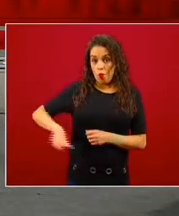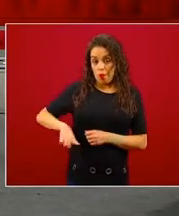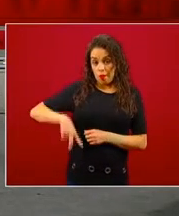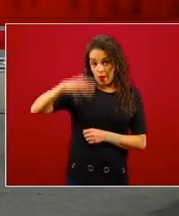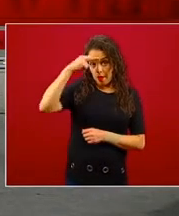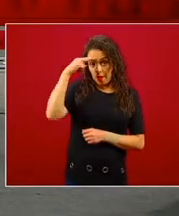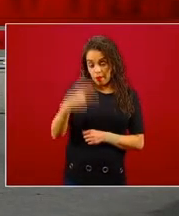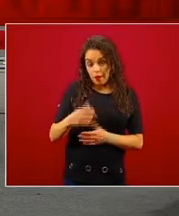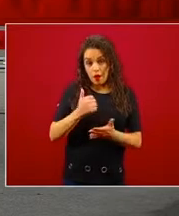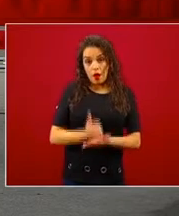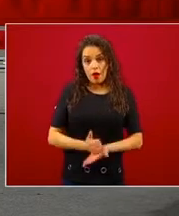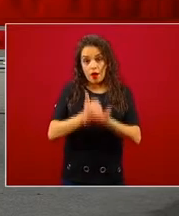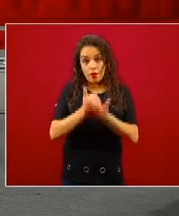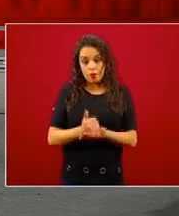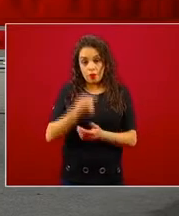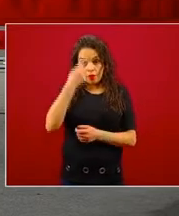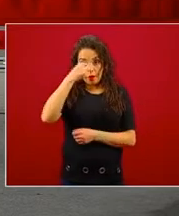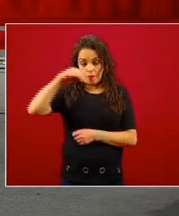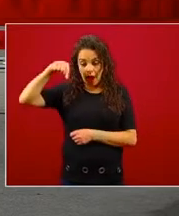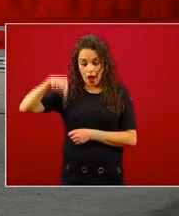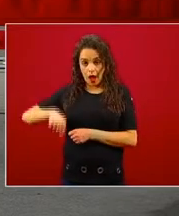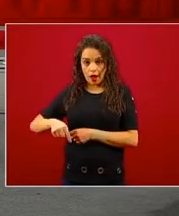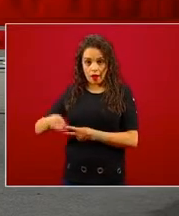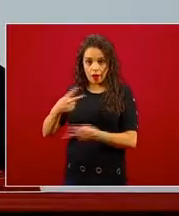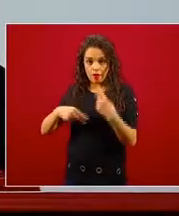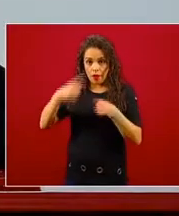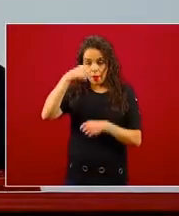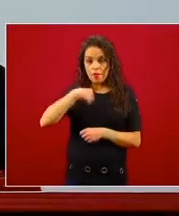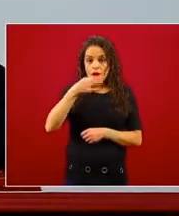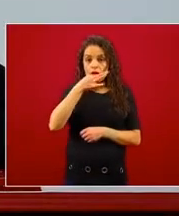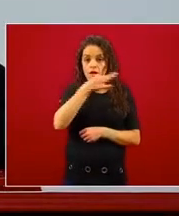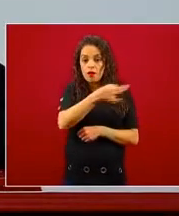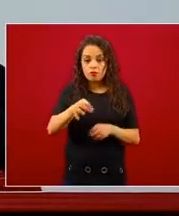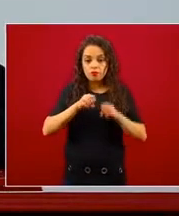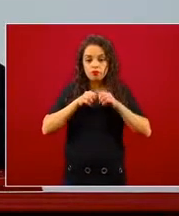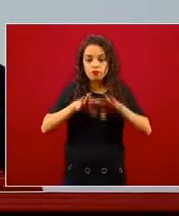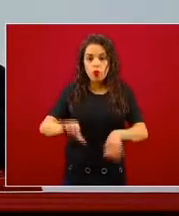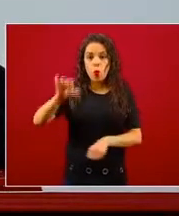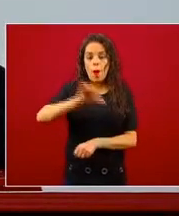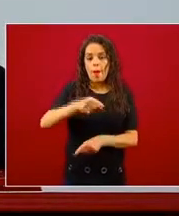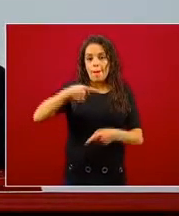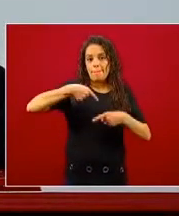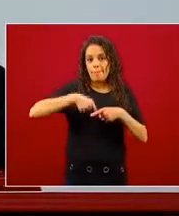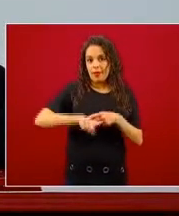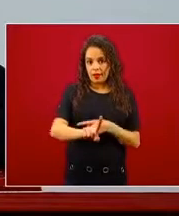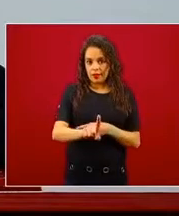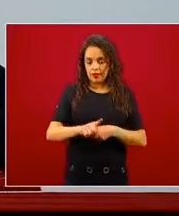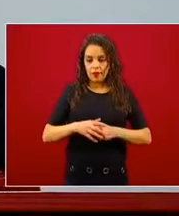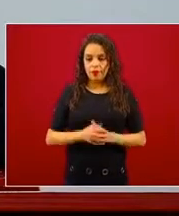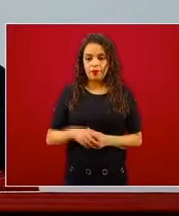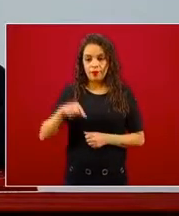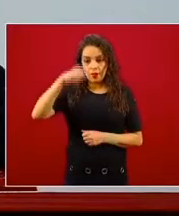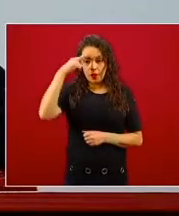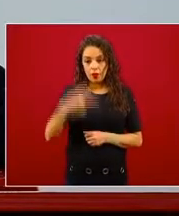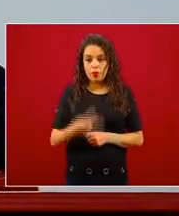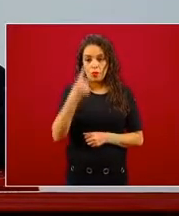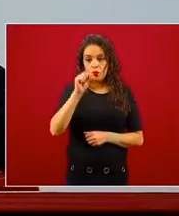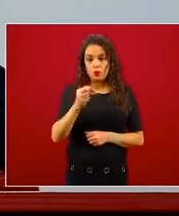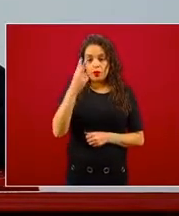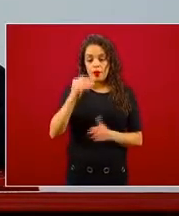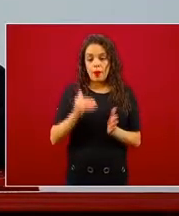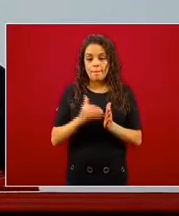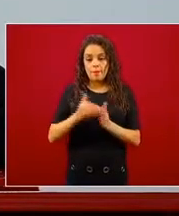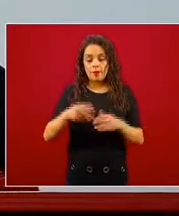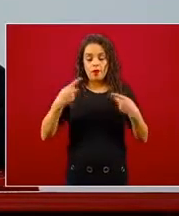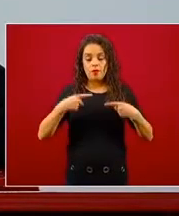We also are thankful for the support of the Mexican government that has given us this forum in which to announce